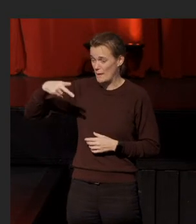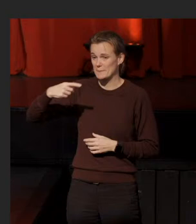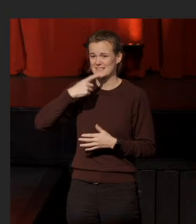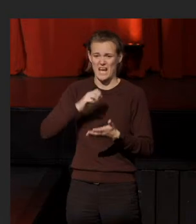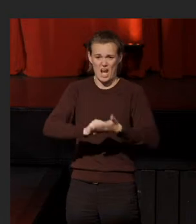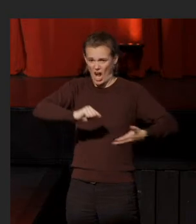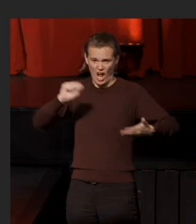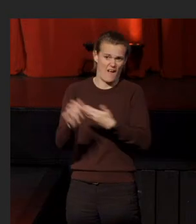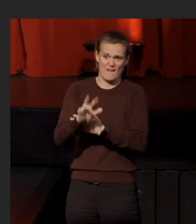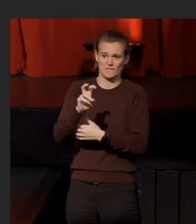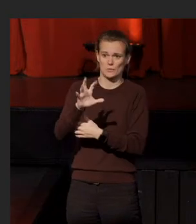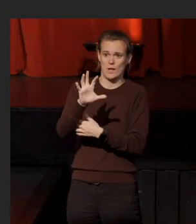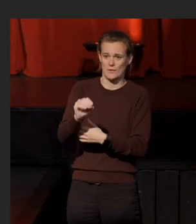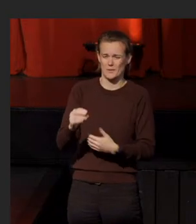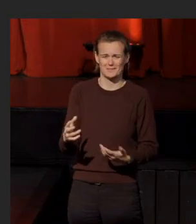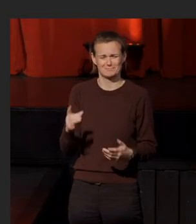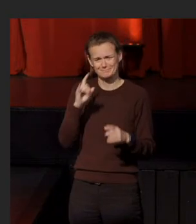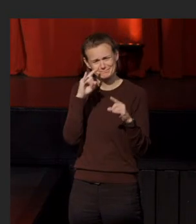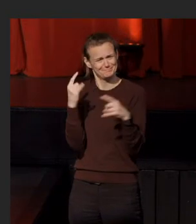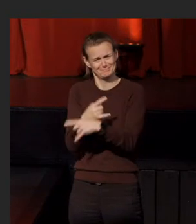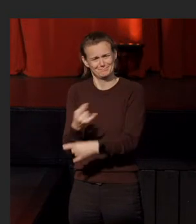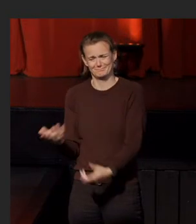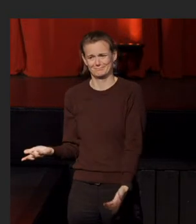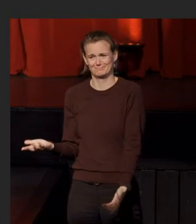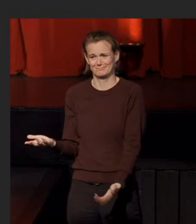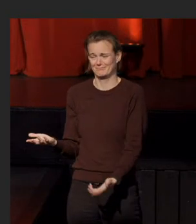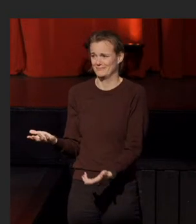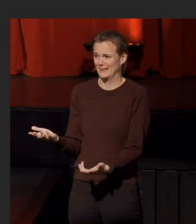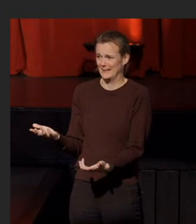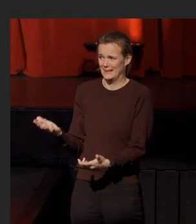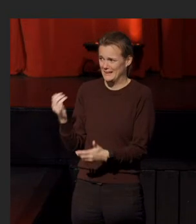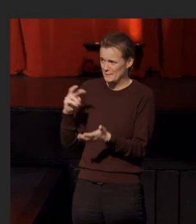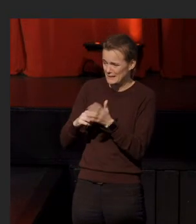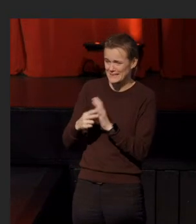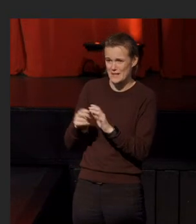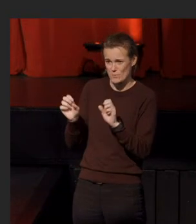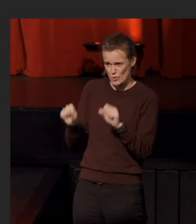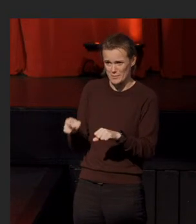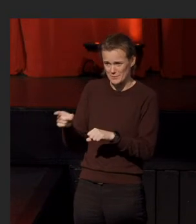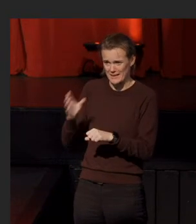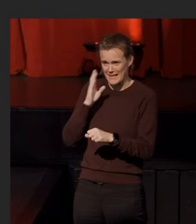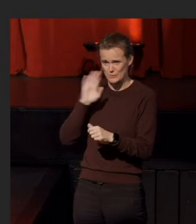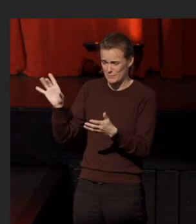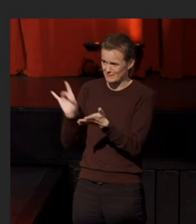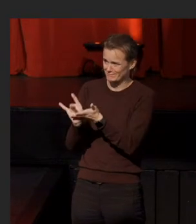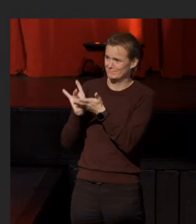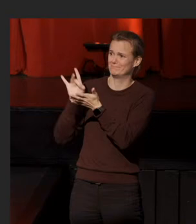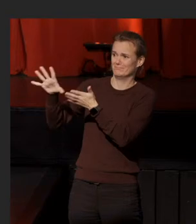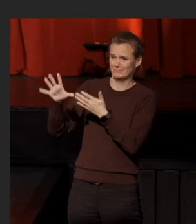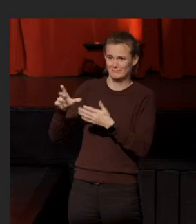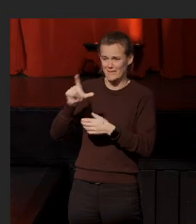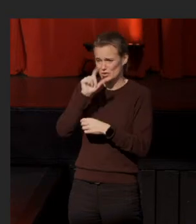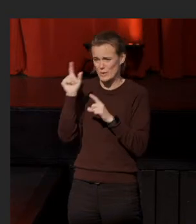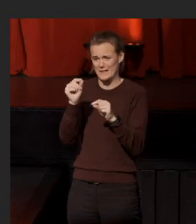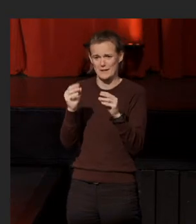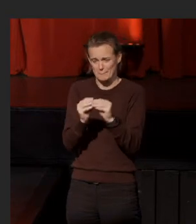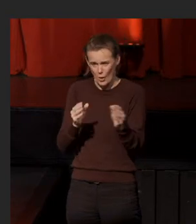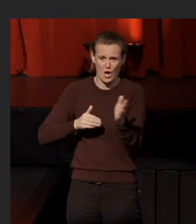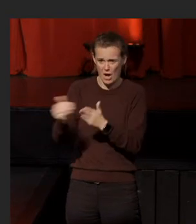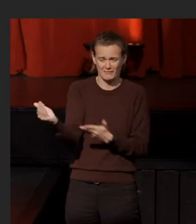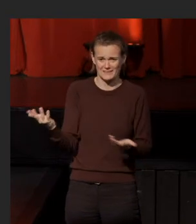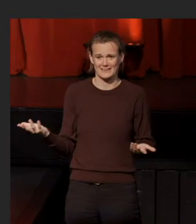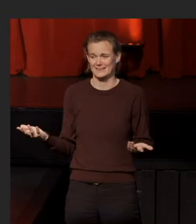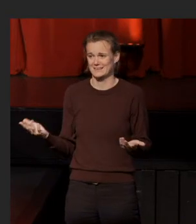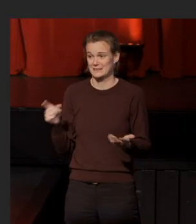which ironically would have meant likely he would have been kicked off their platform more readily than he eventually